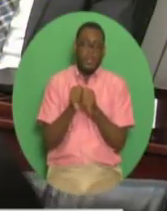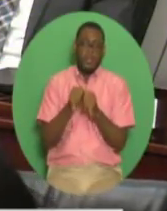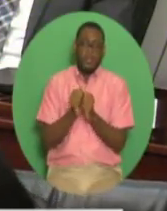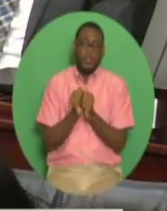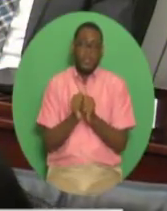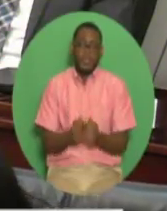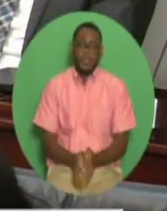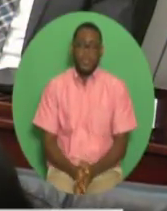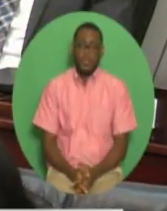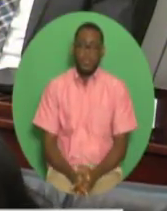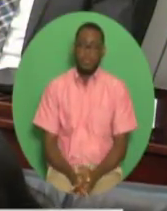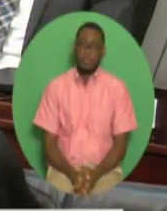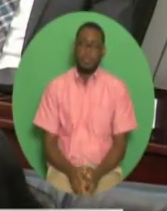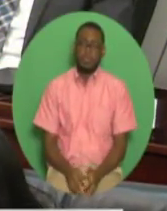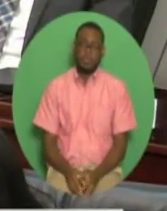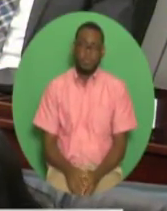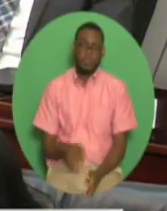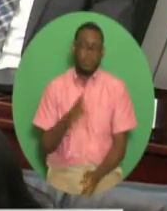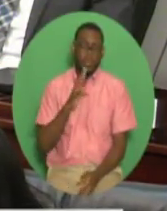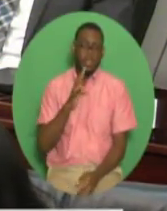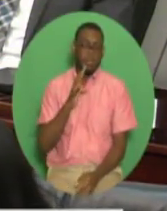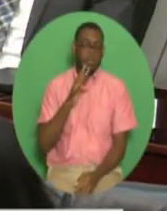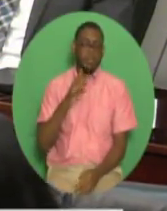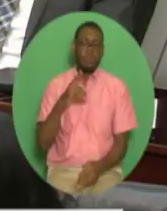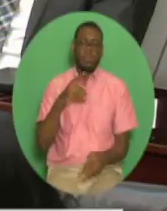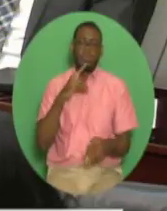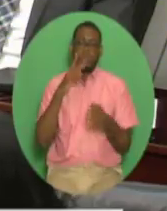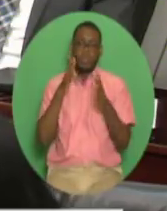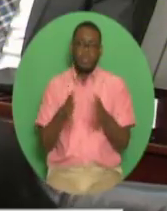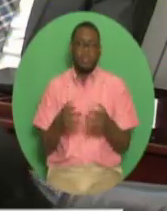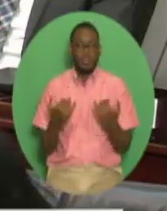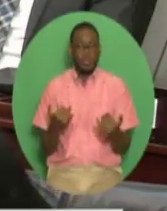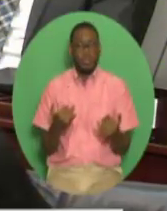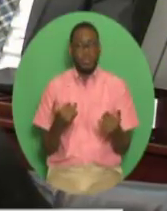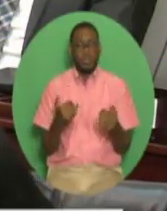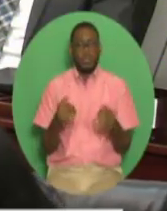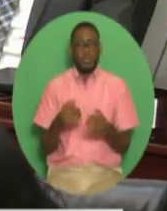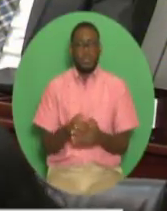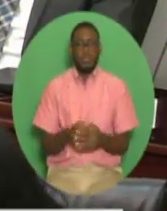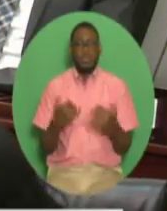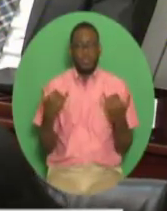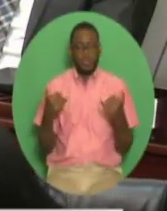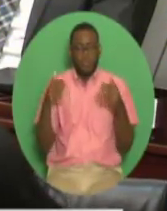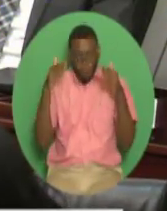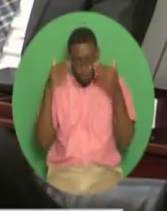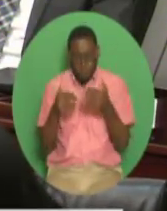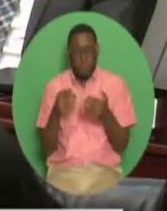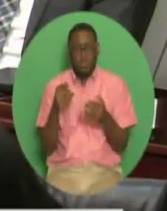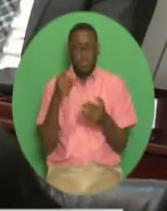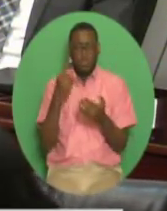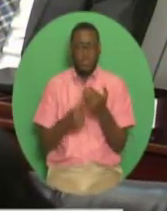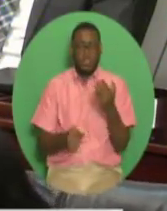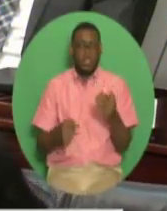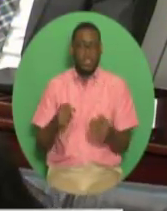Madam Speaker, because of limited time, let me turn my attention to my constituency, Arima,